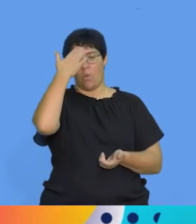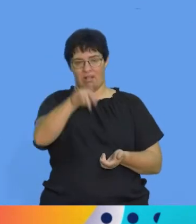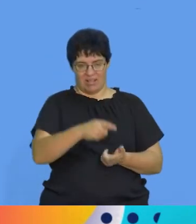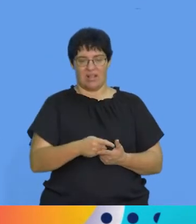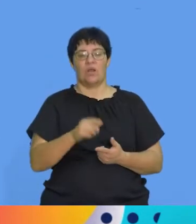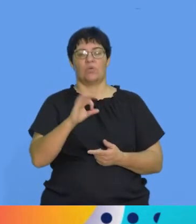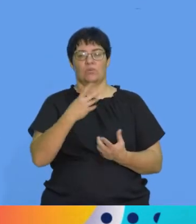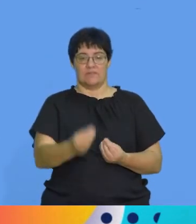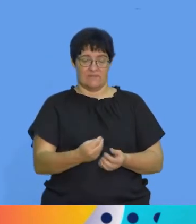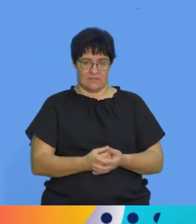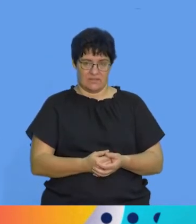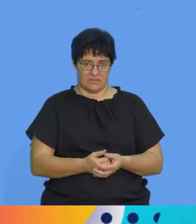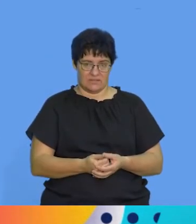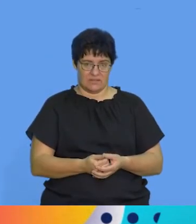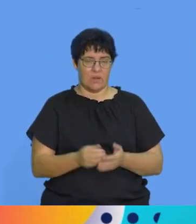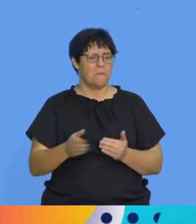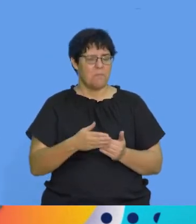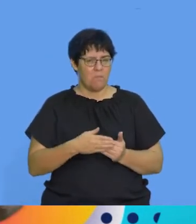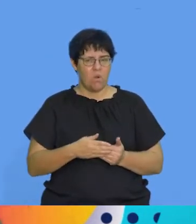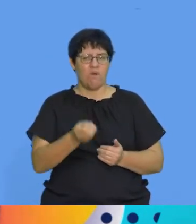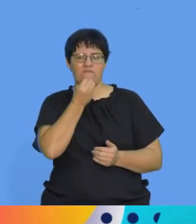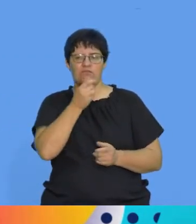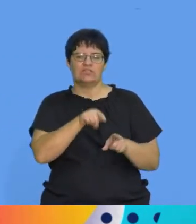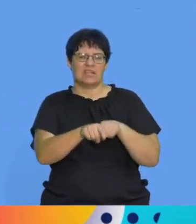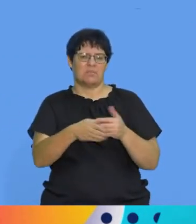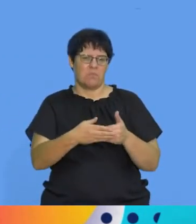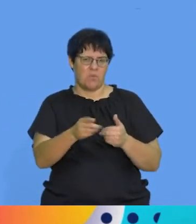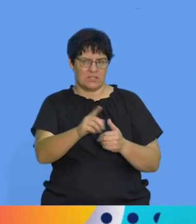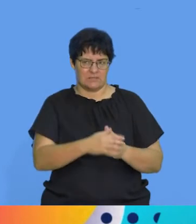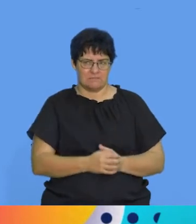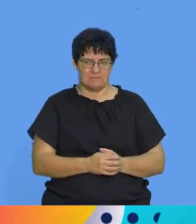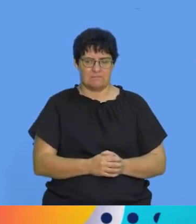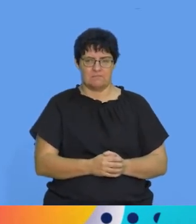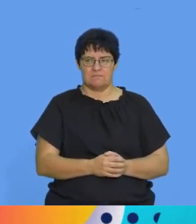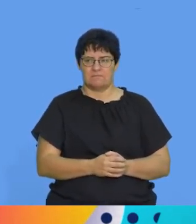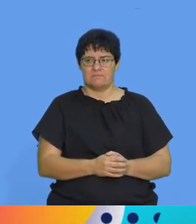Okay, so now I know that it's got glucose in it. Okay, what other food are we going to